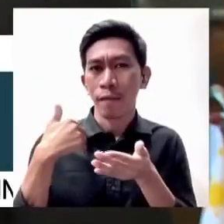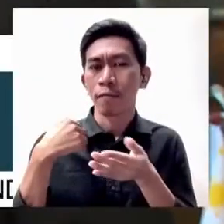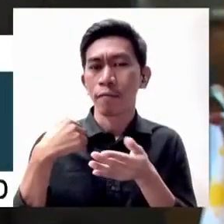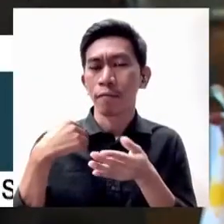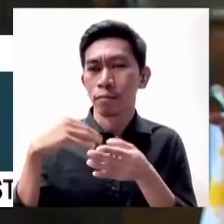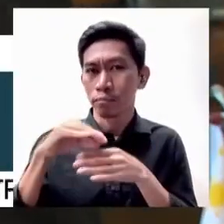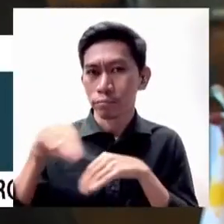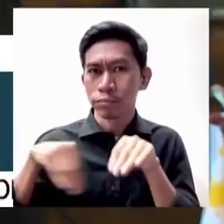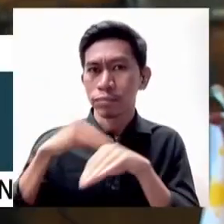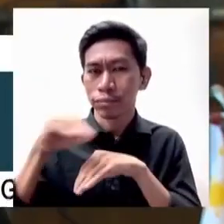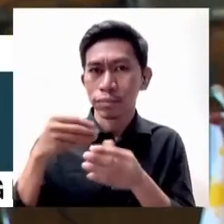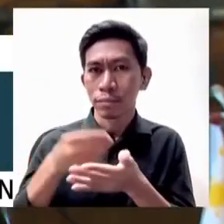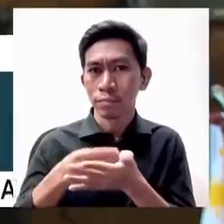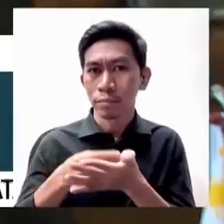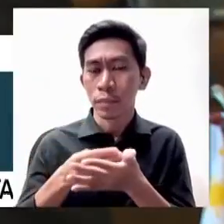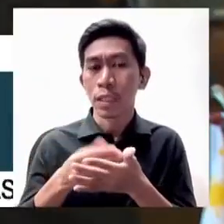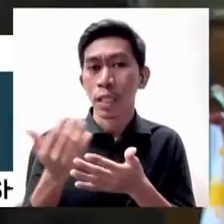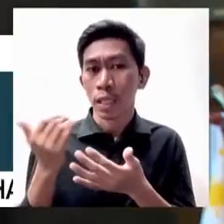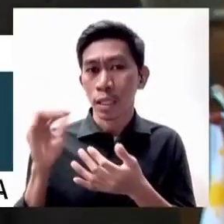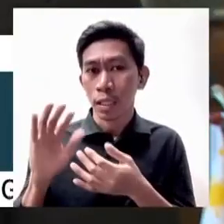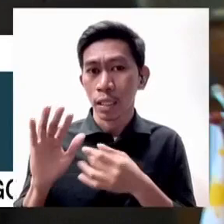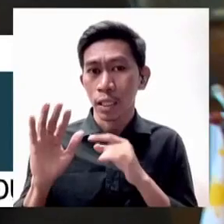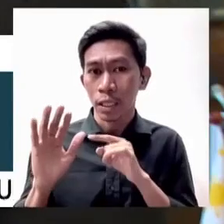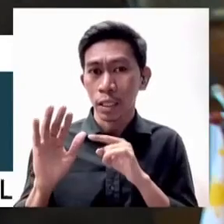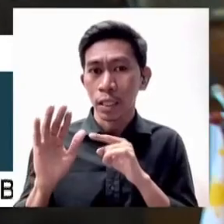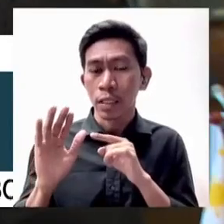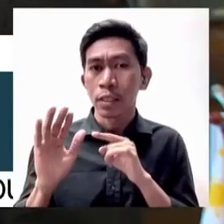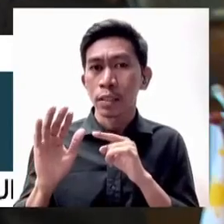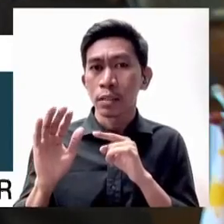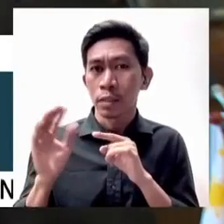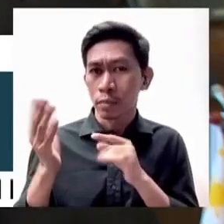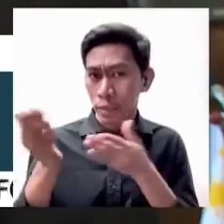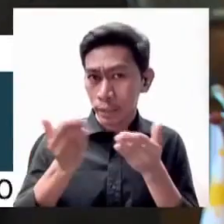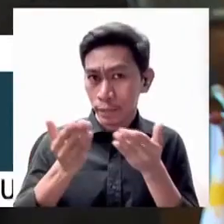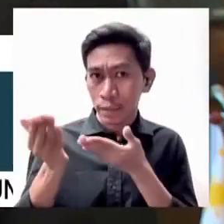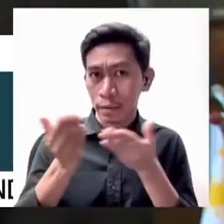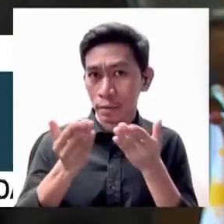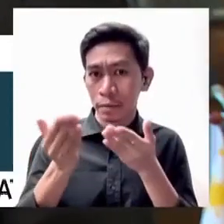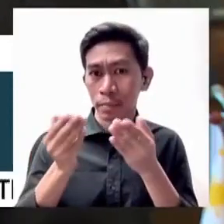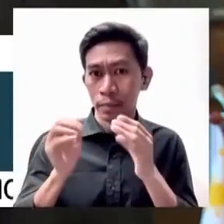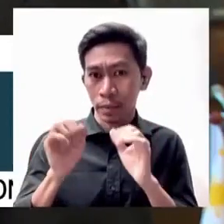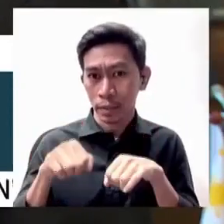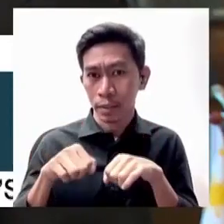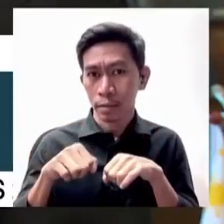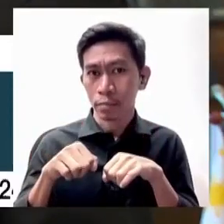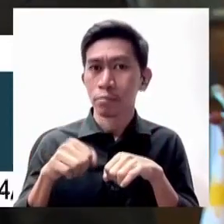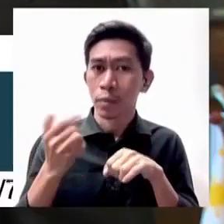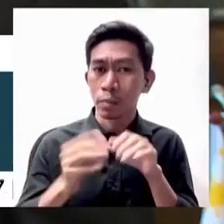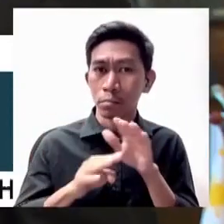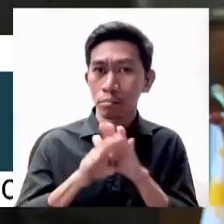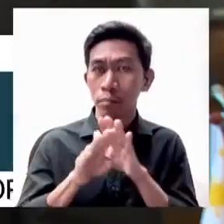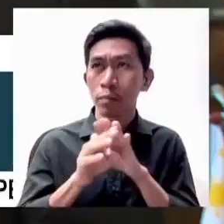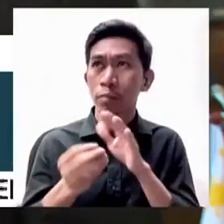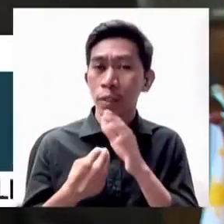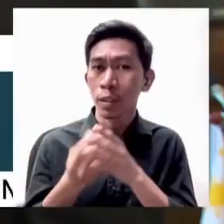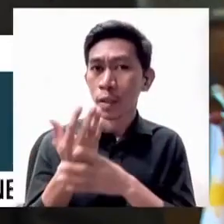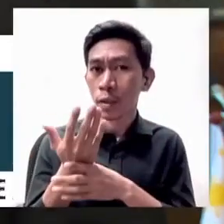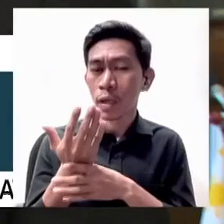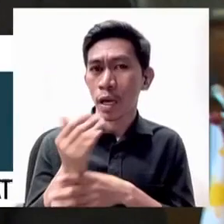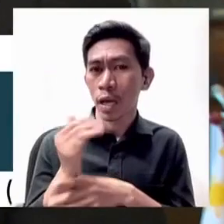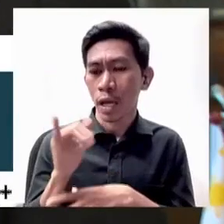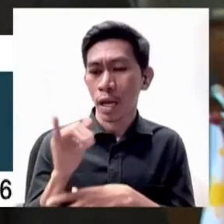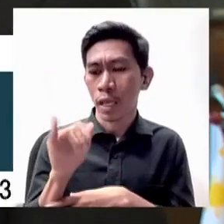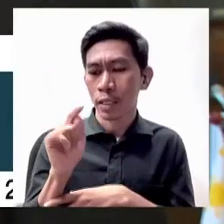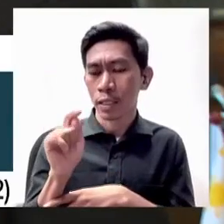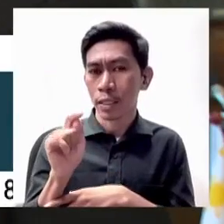sectoral side, we expect that services are going to drive growth. For example, the IT BPO industry